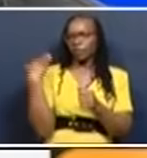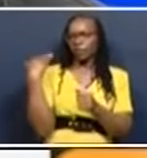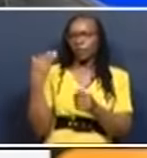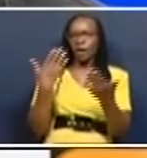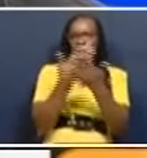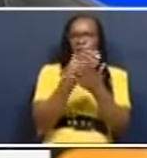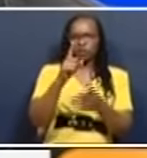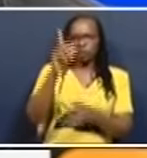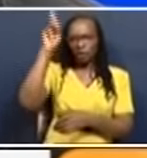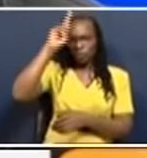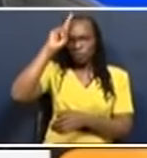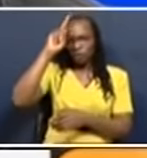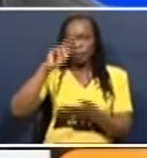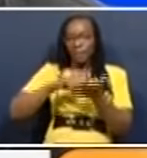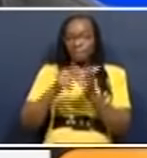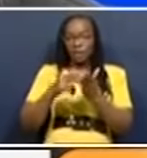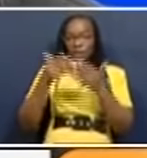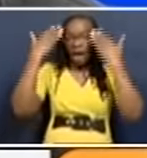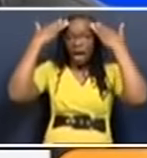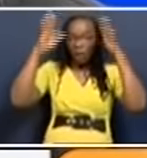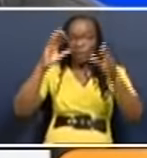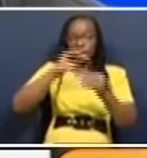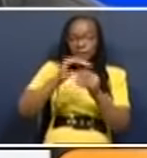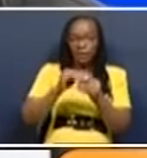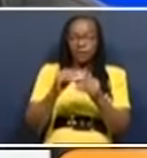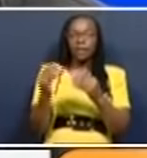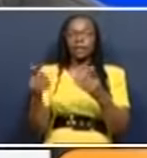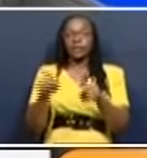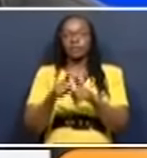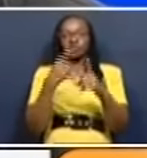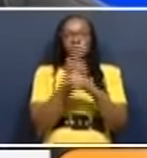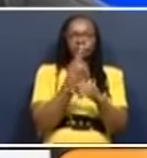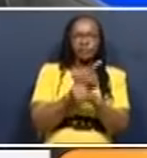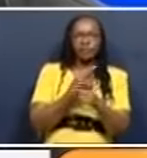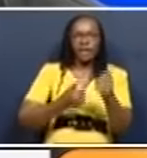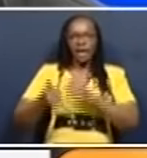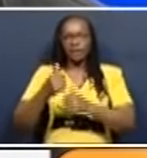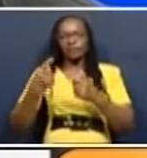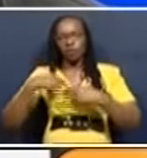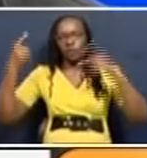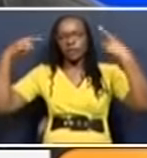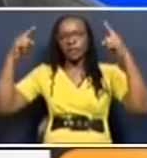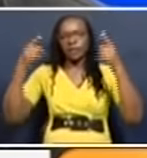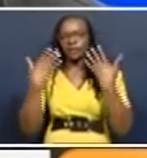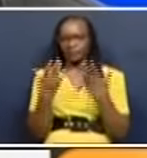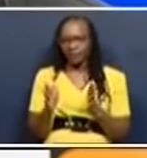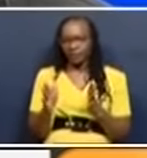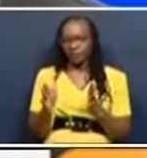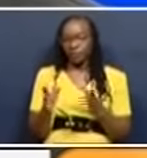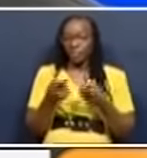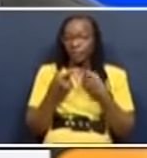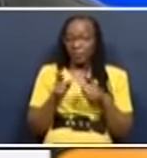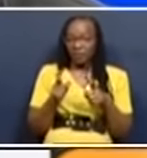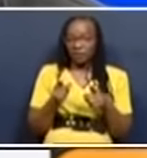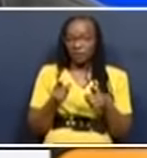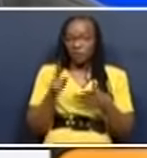So the awareness level, together with others who are helpless, we succeeded. But what